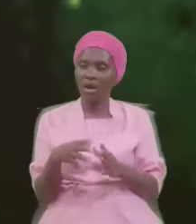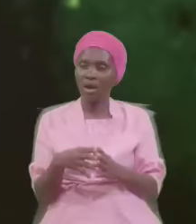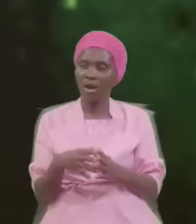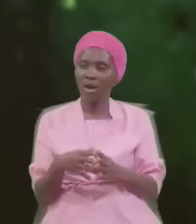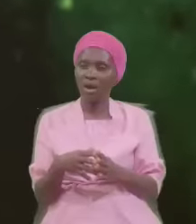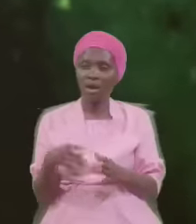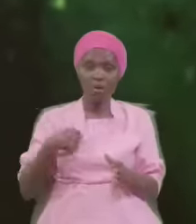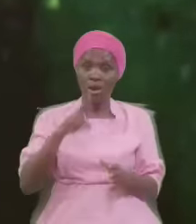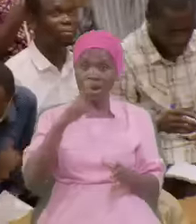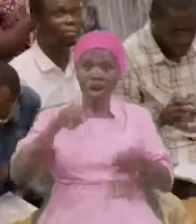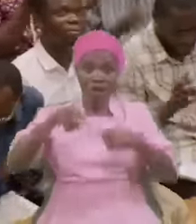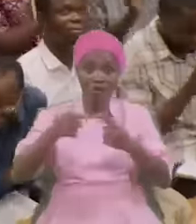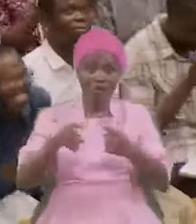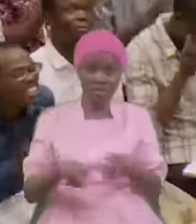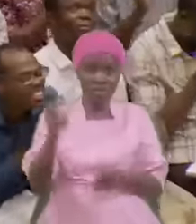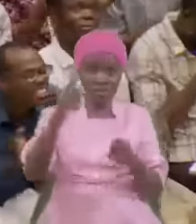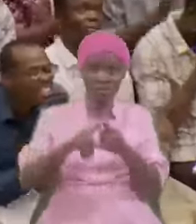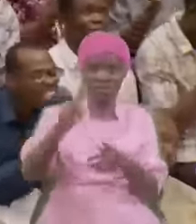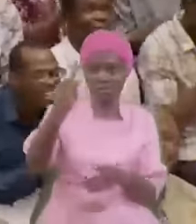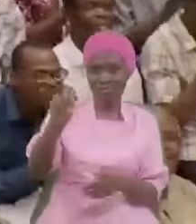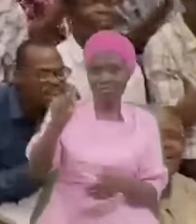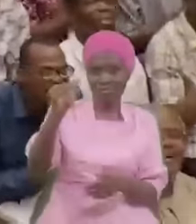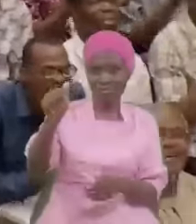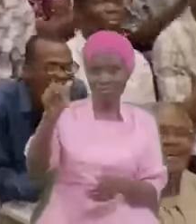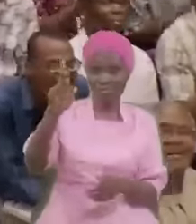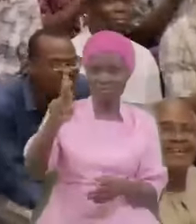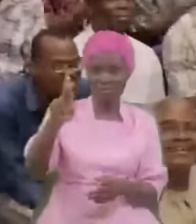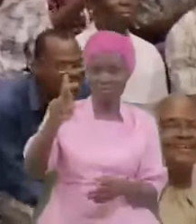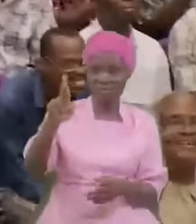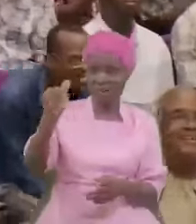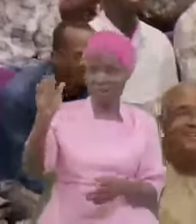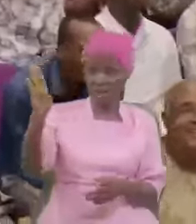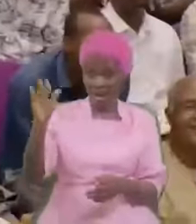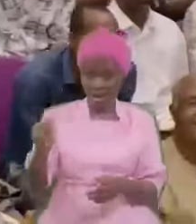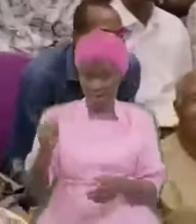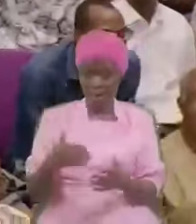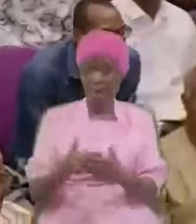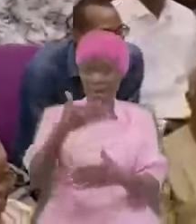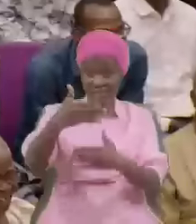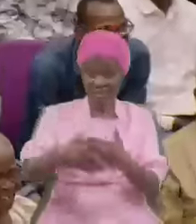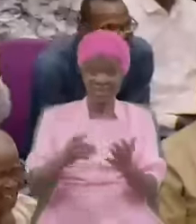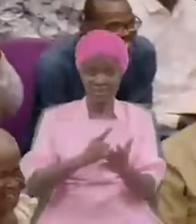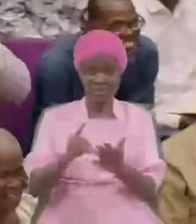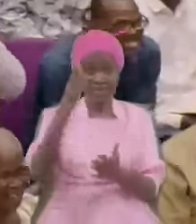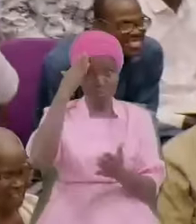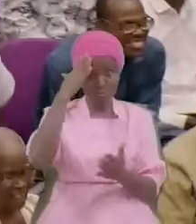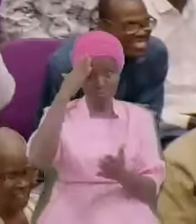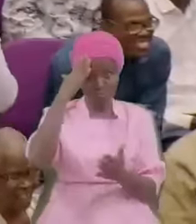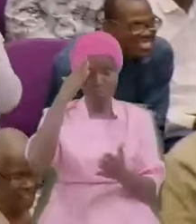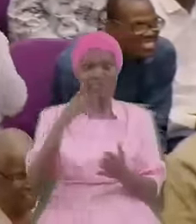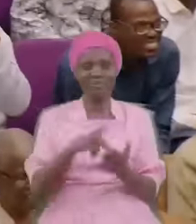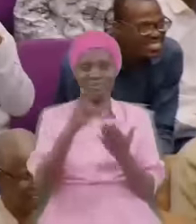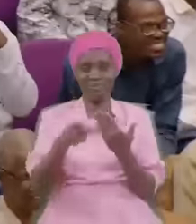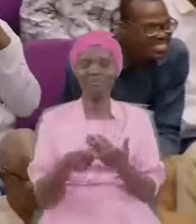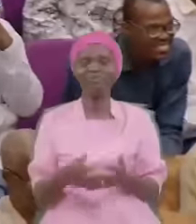I said we're going to Taraba next week. I can see now where we were at the